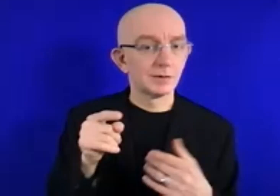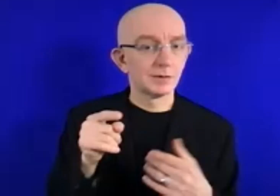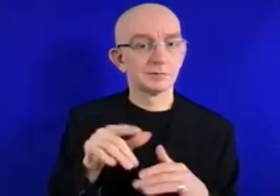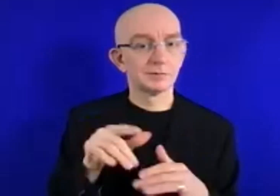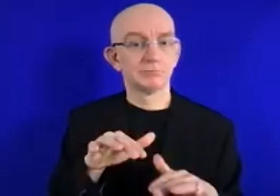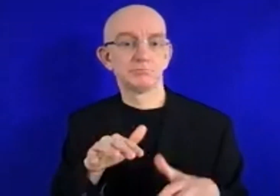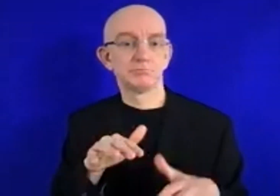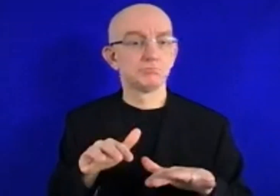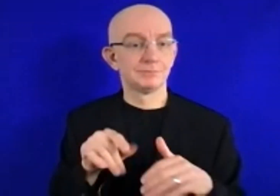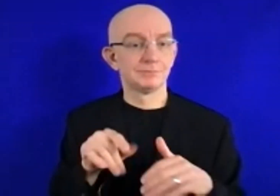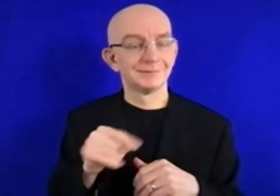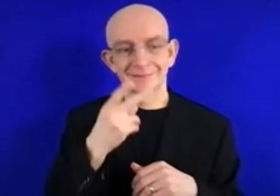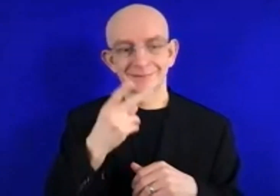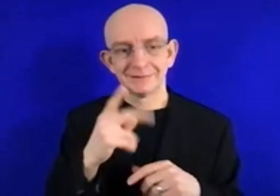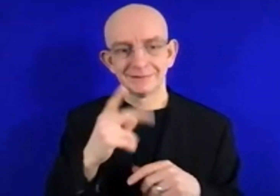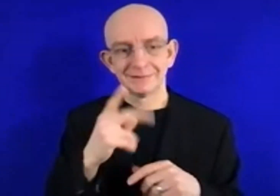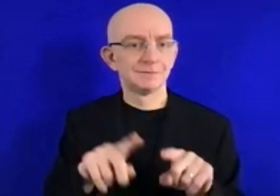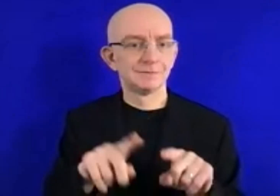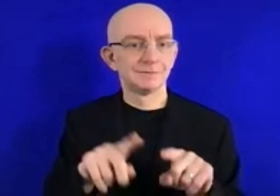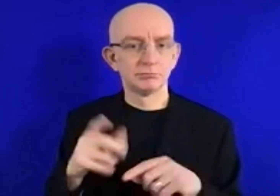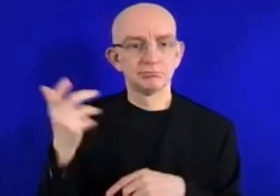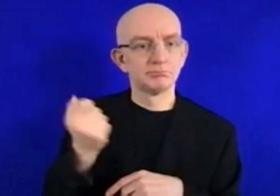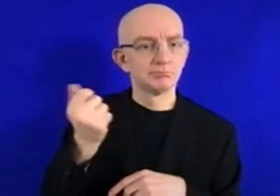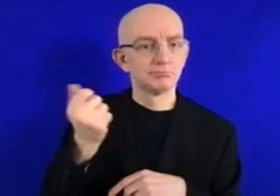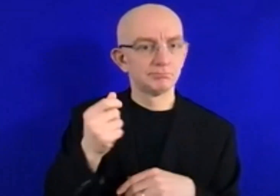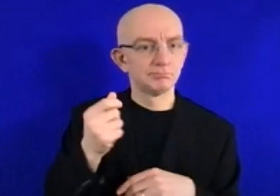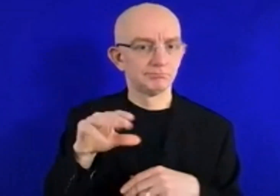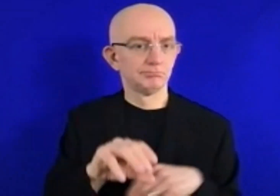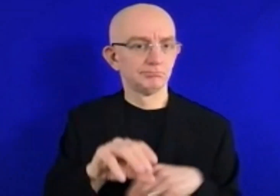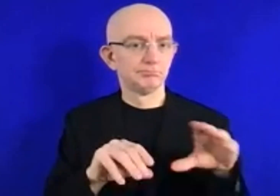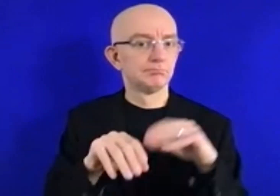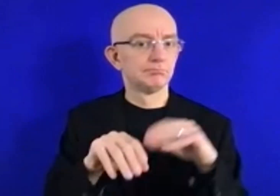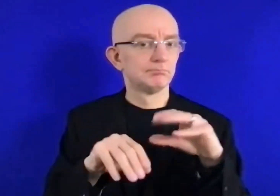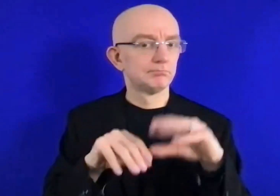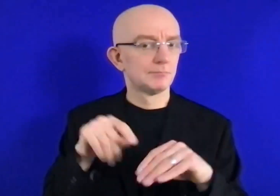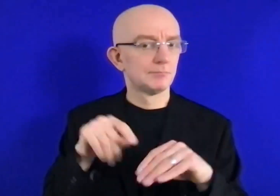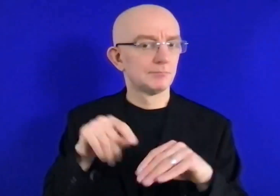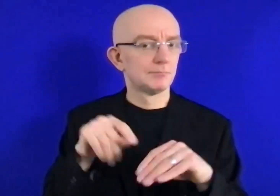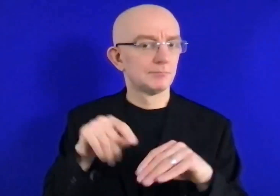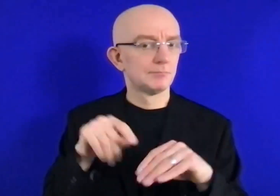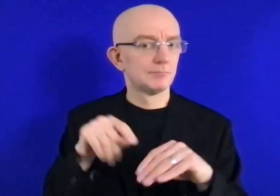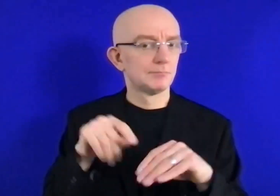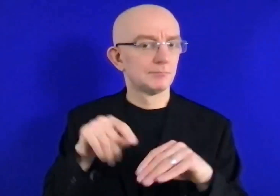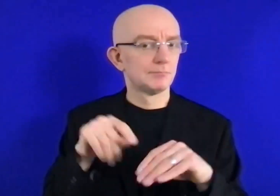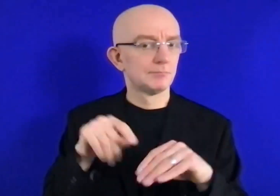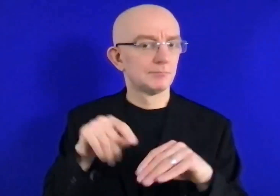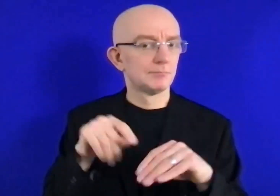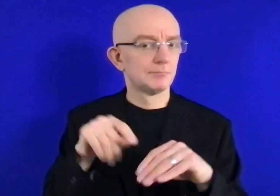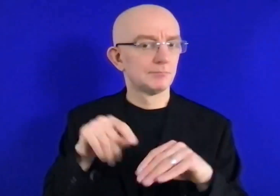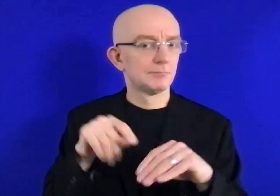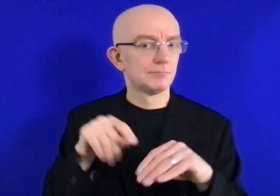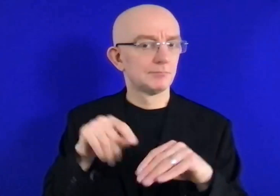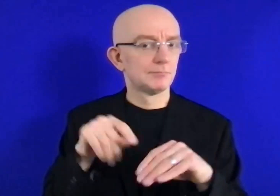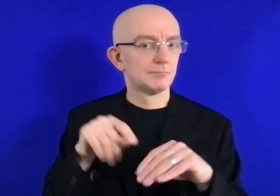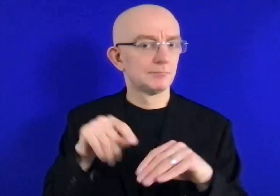quite questionable. However, I do think what we can kind of take from this session is, even where there are limitations, there's some quite